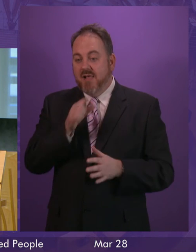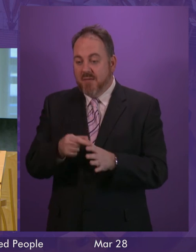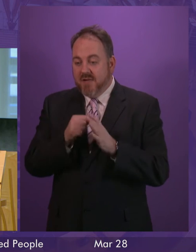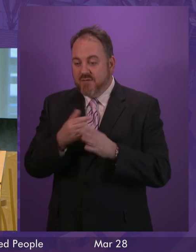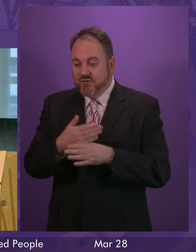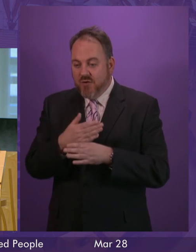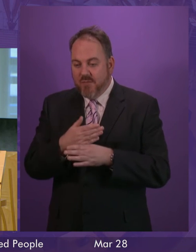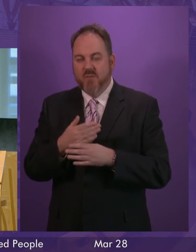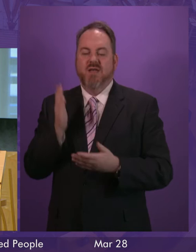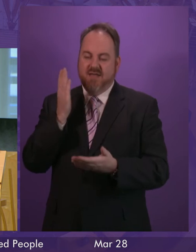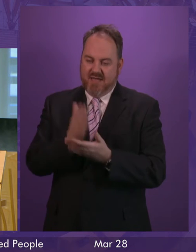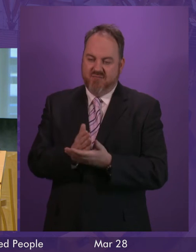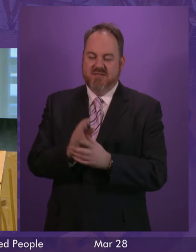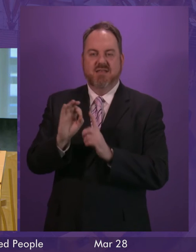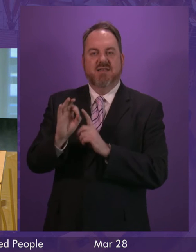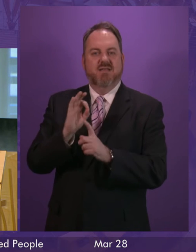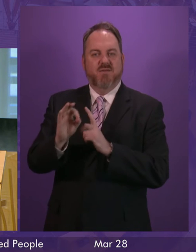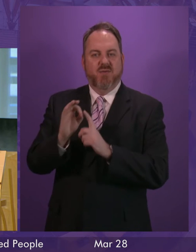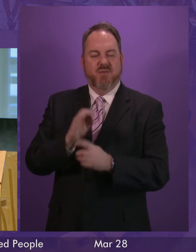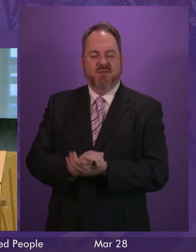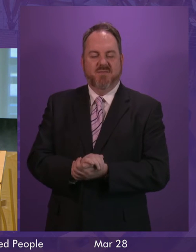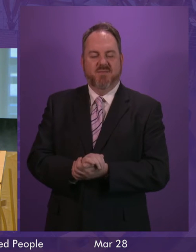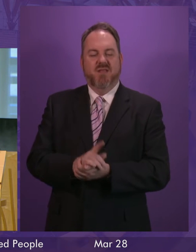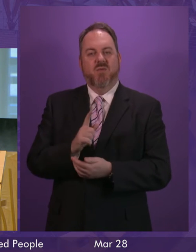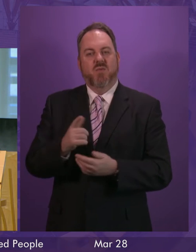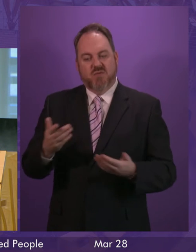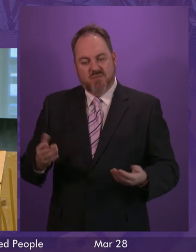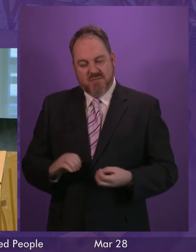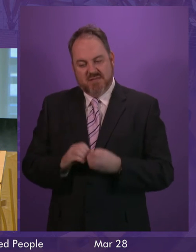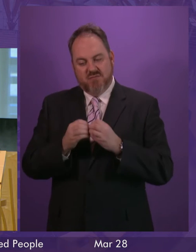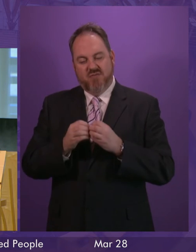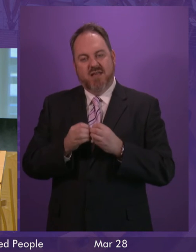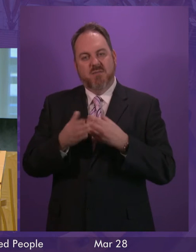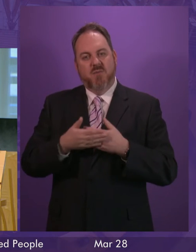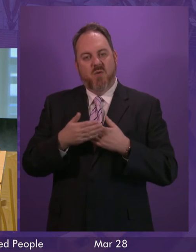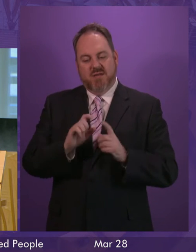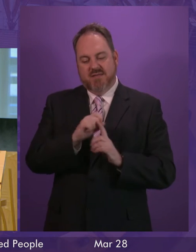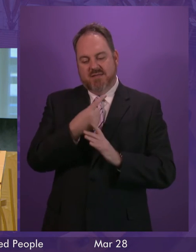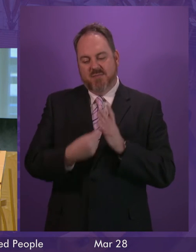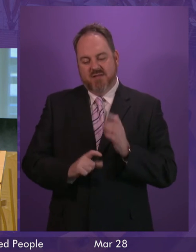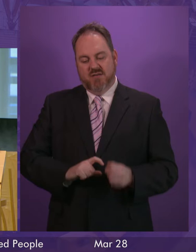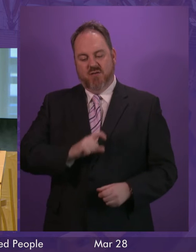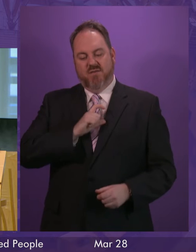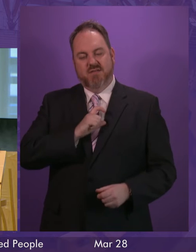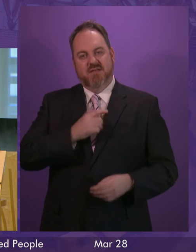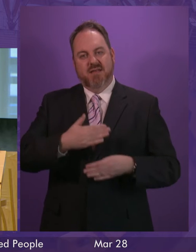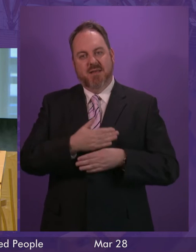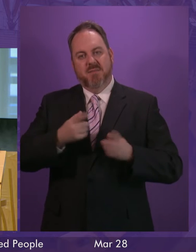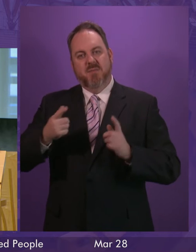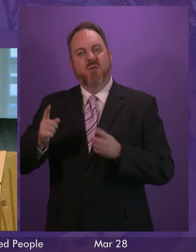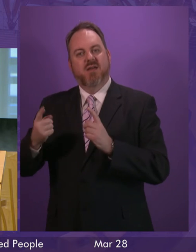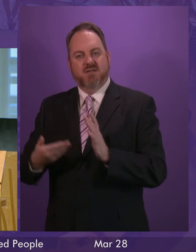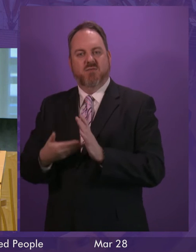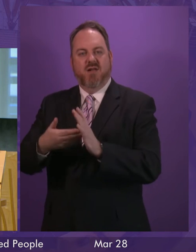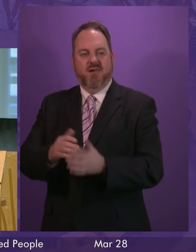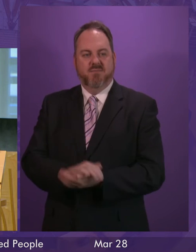we can lead by example and become certified disability confident employers. As well as the individual advantage to the employed disabled person